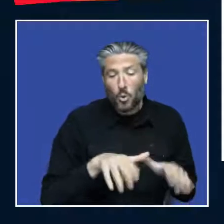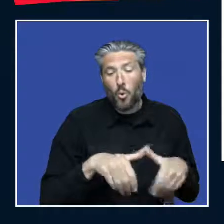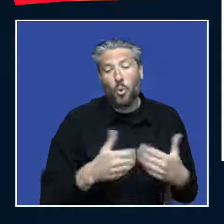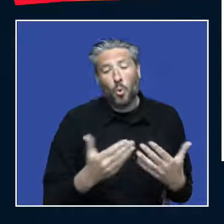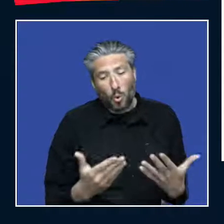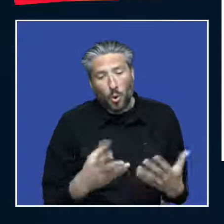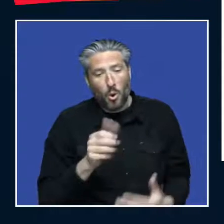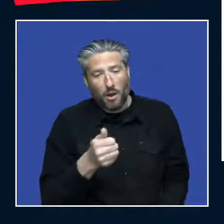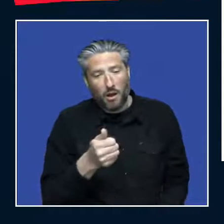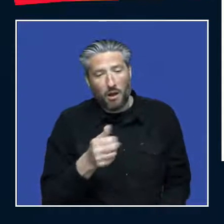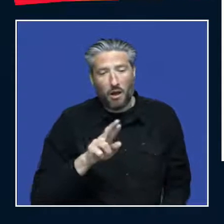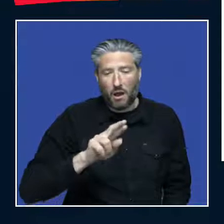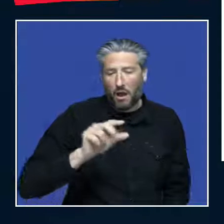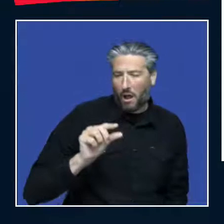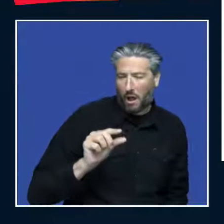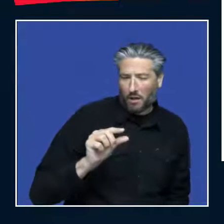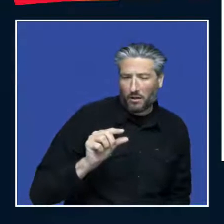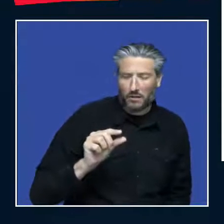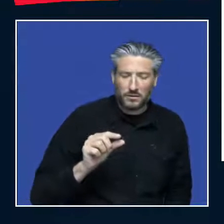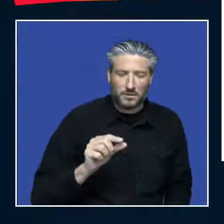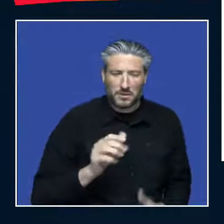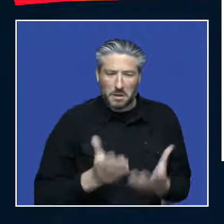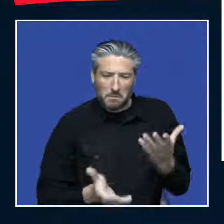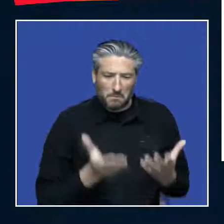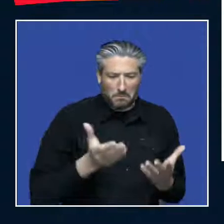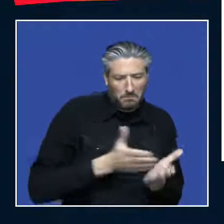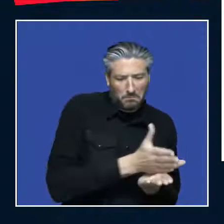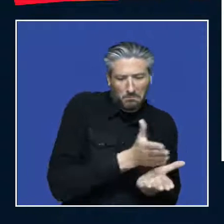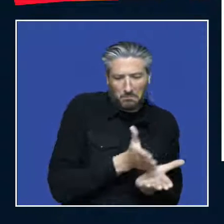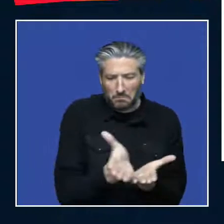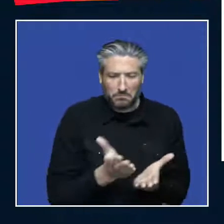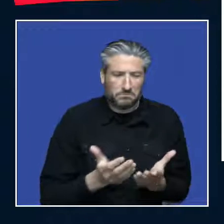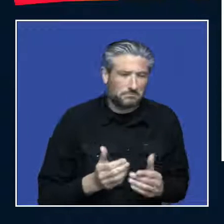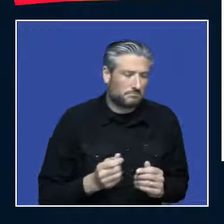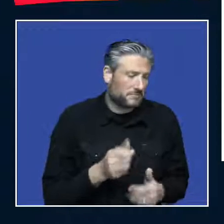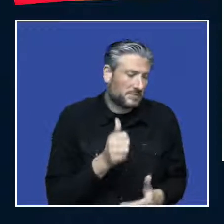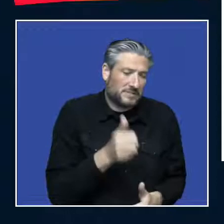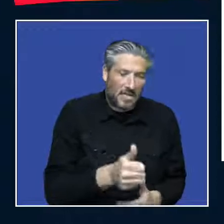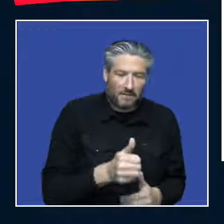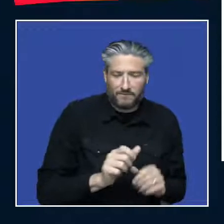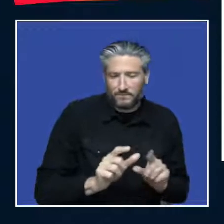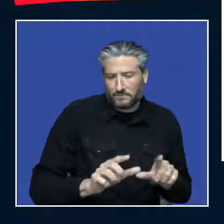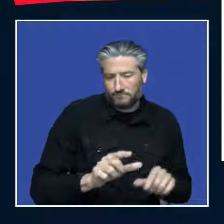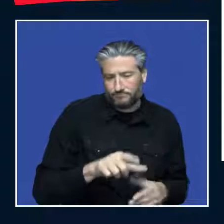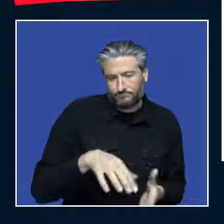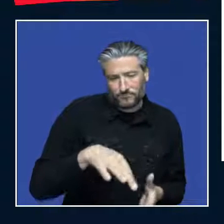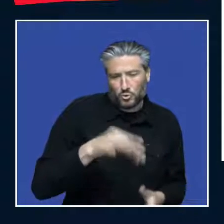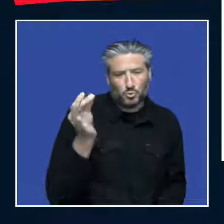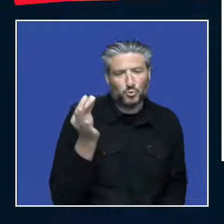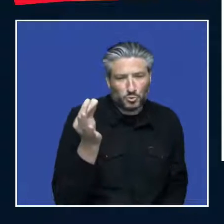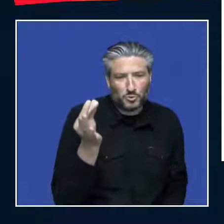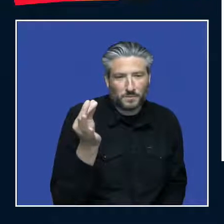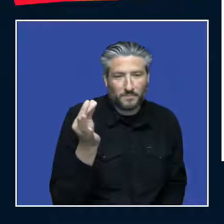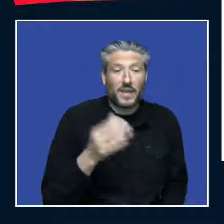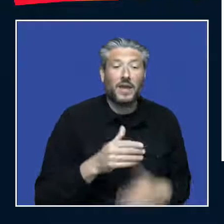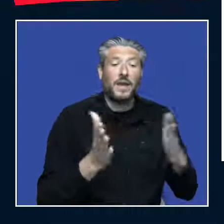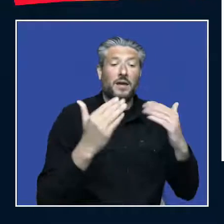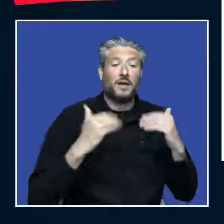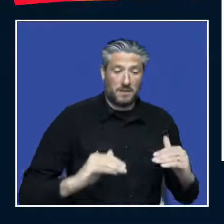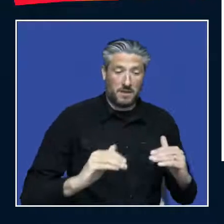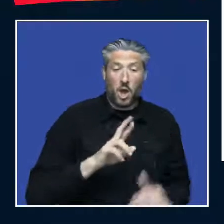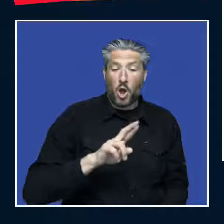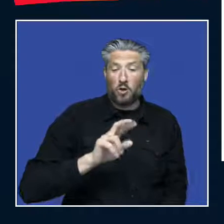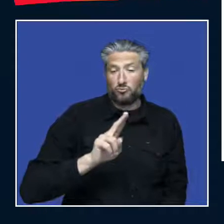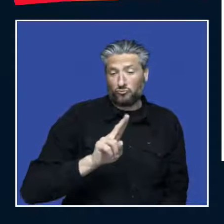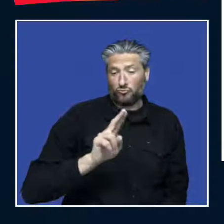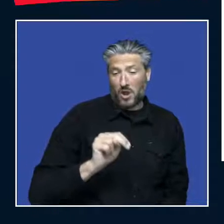arguments, which can be also processed later on. And then I can use run and commands, and there I can really use